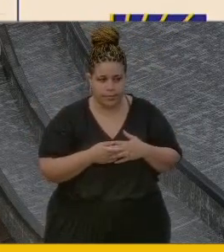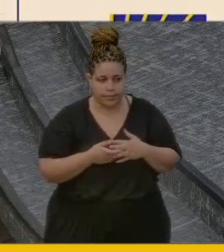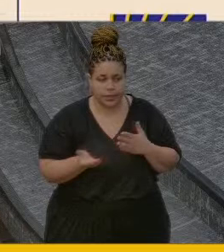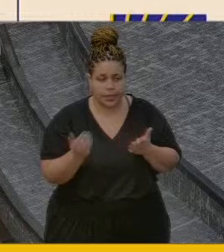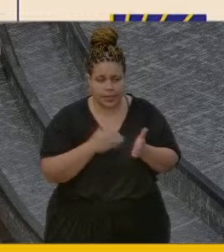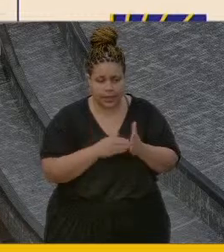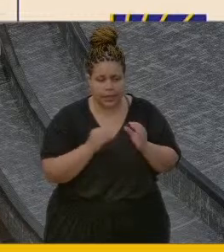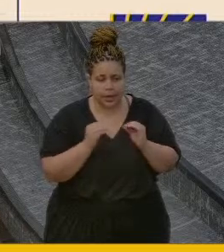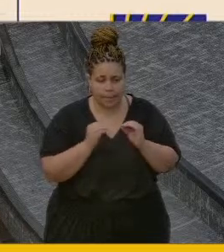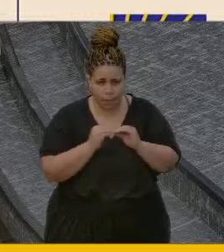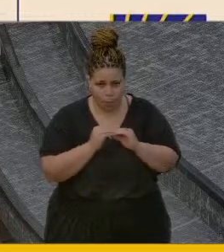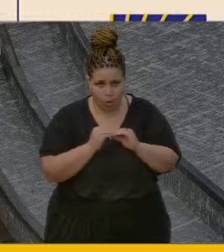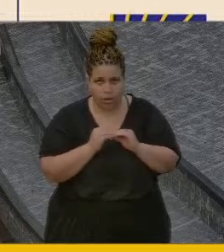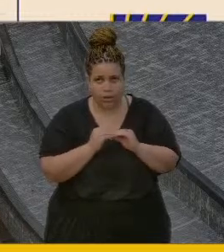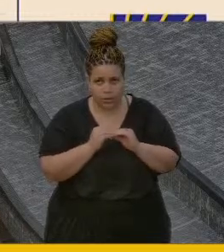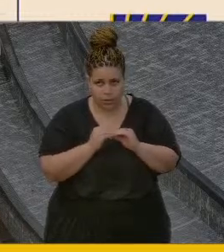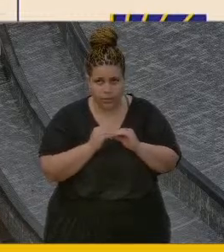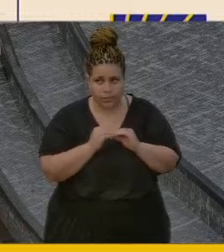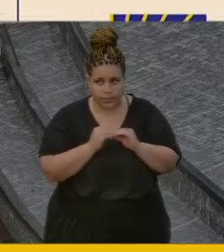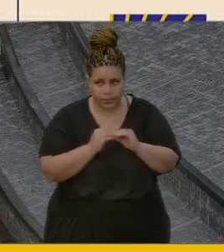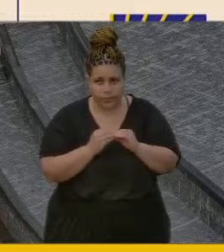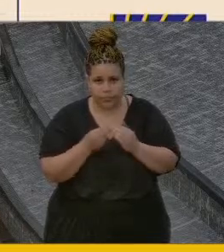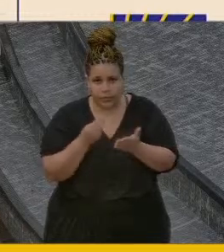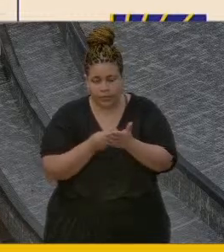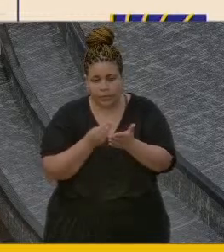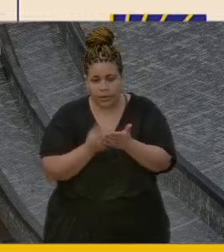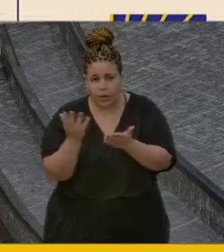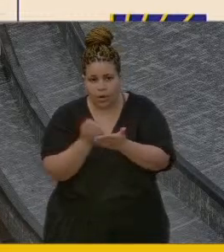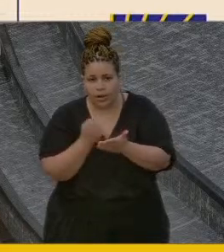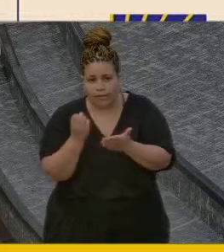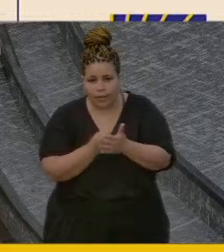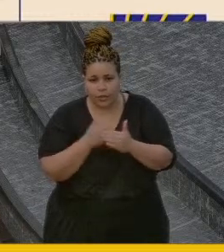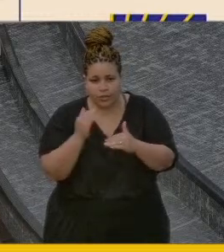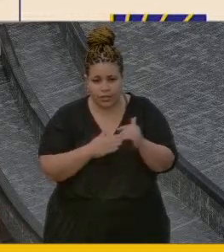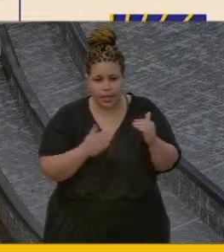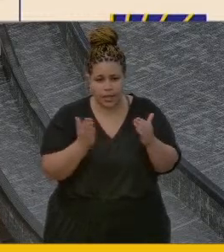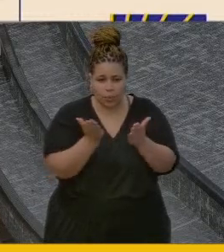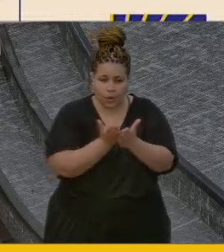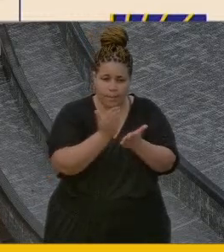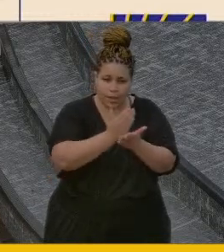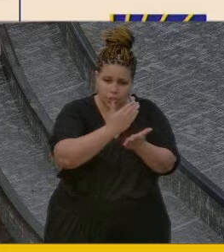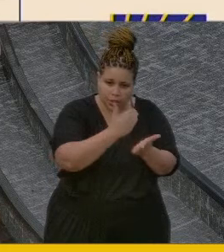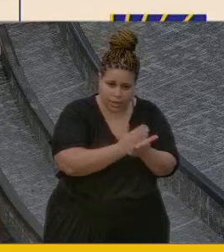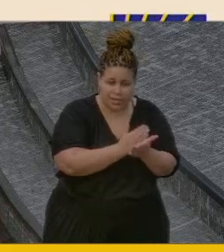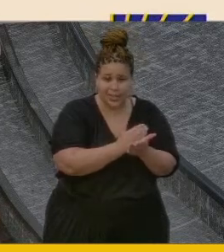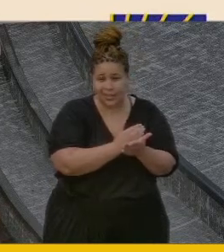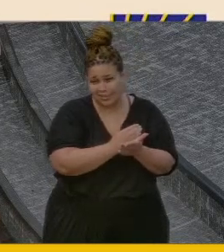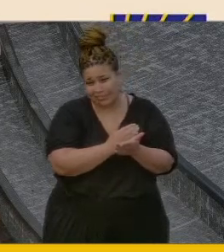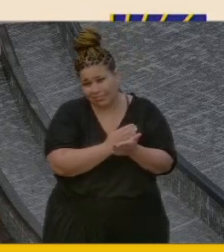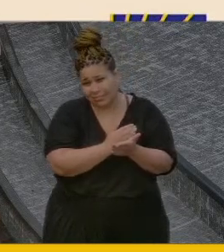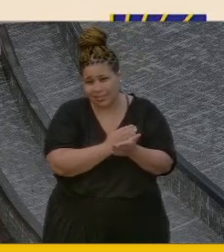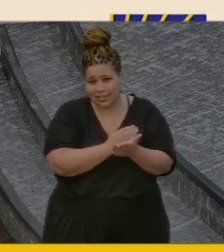budgeted, and then we're underspending our budget quite a bit. And so you add those two together, our fund